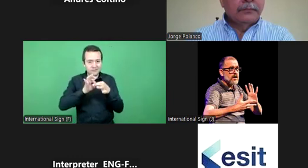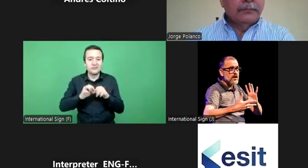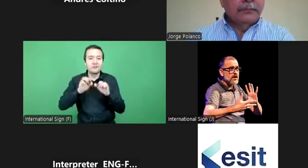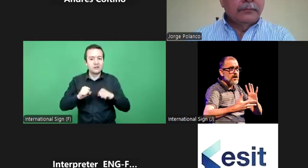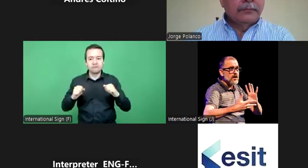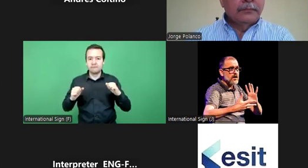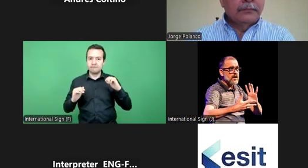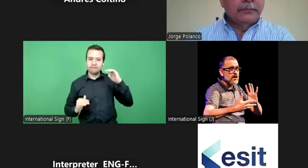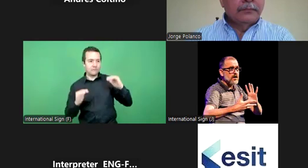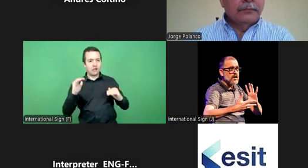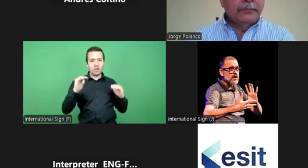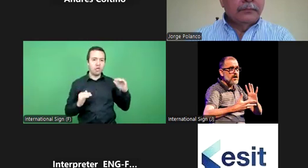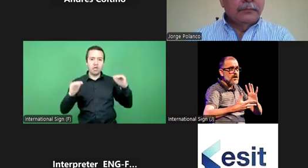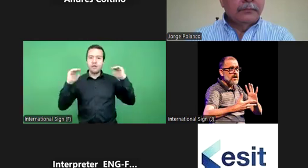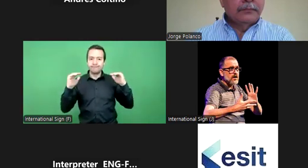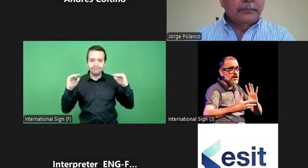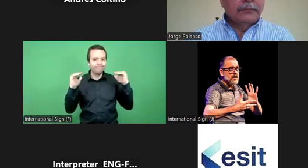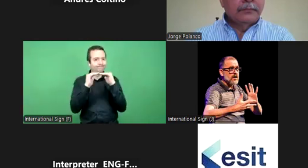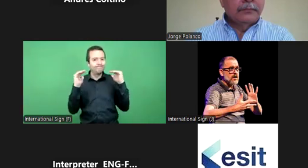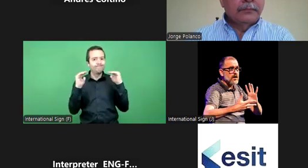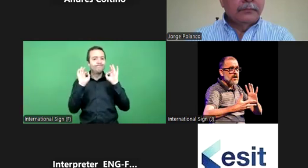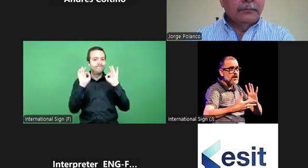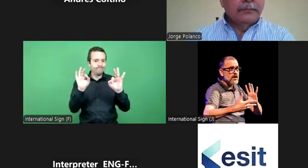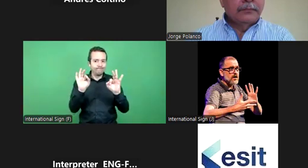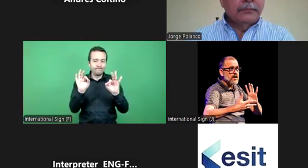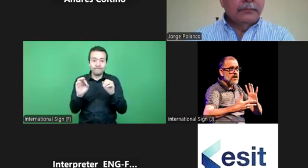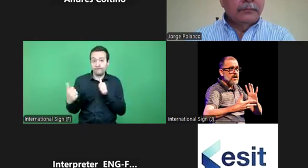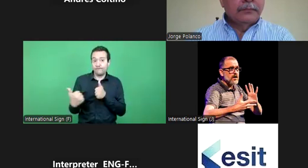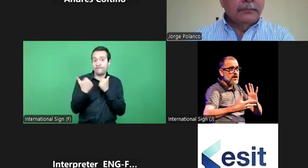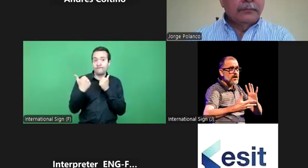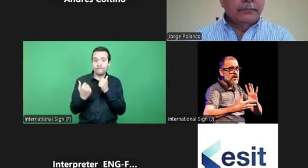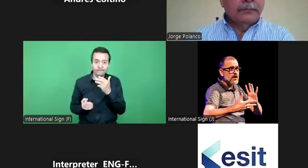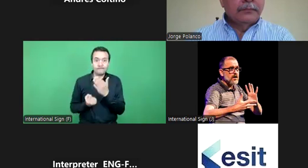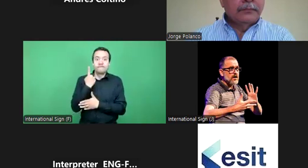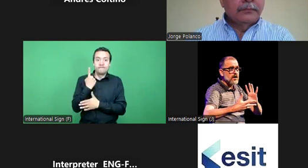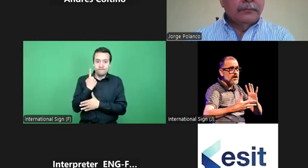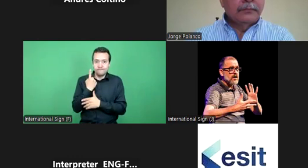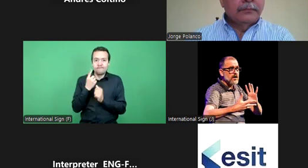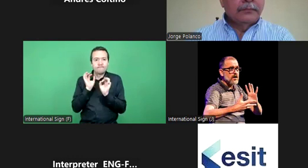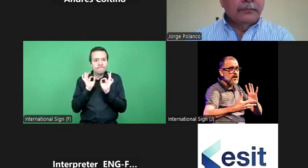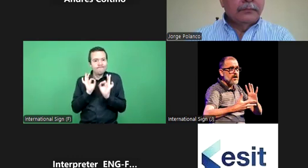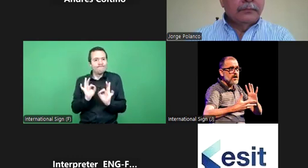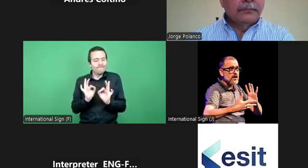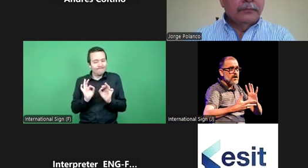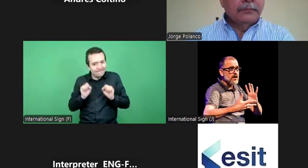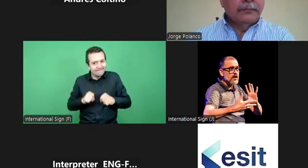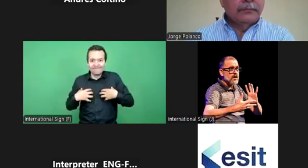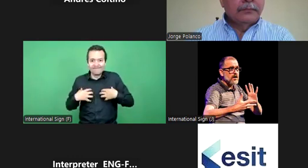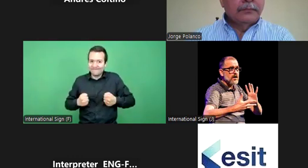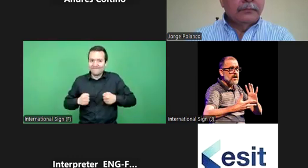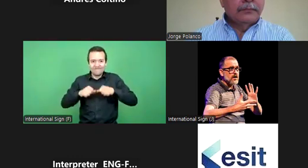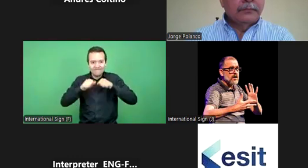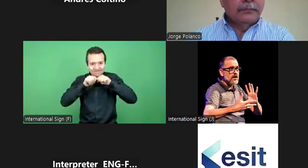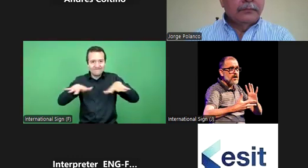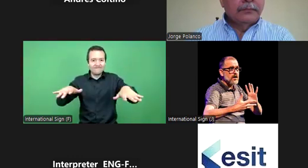health outcomes. So the collaborative efforts coming out of the entire process